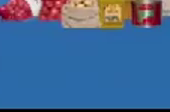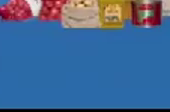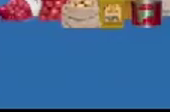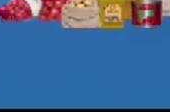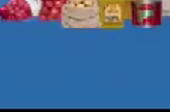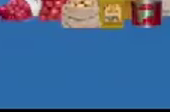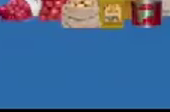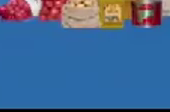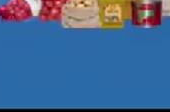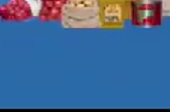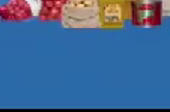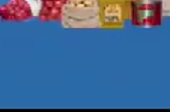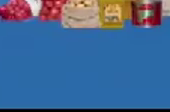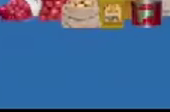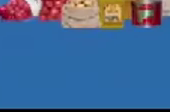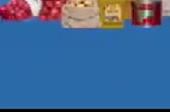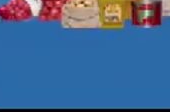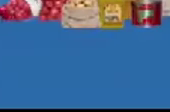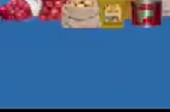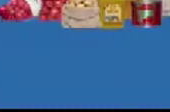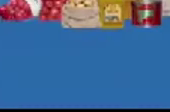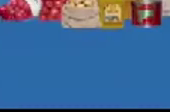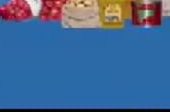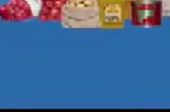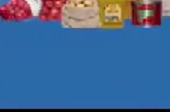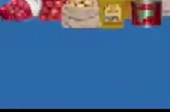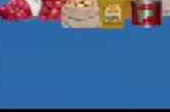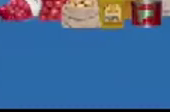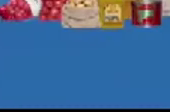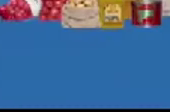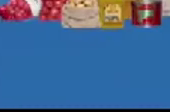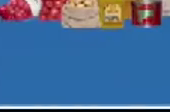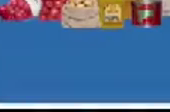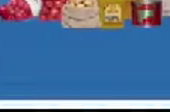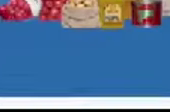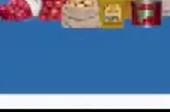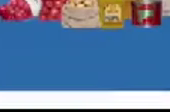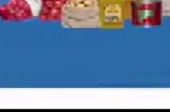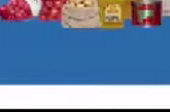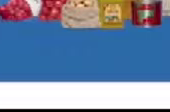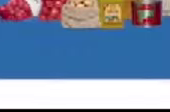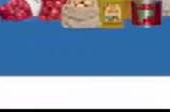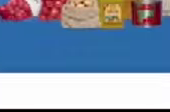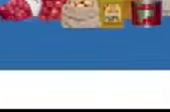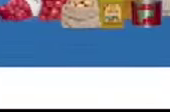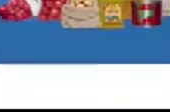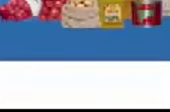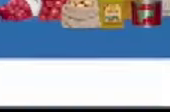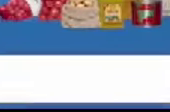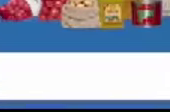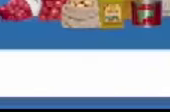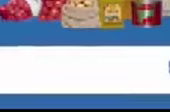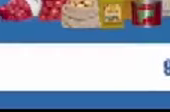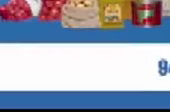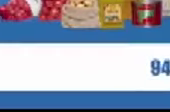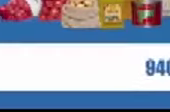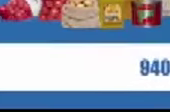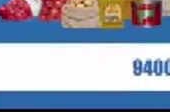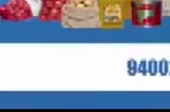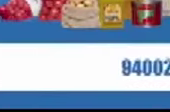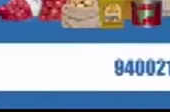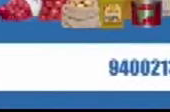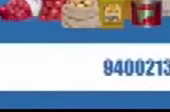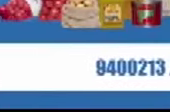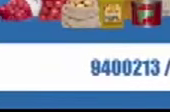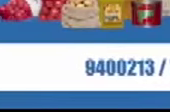no ane gore Ibrahima ma konto woni mo America ko America woni kare